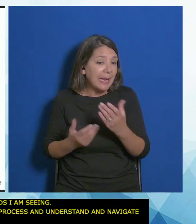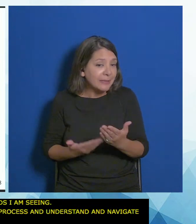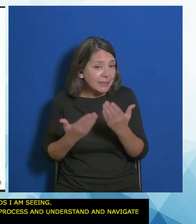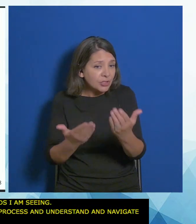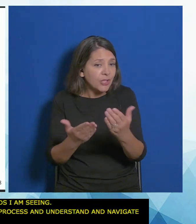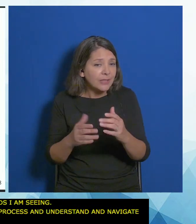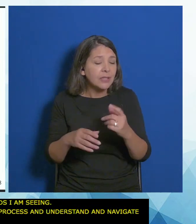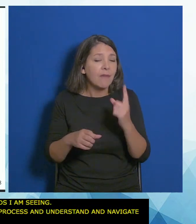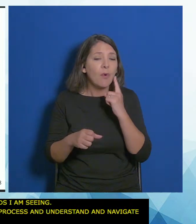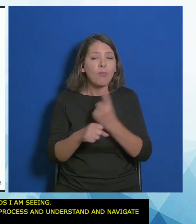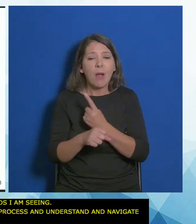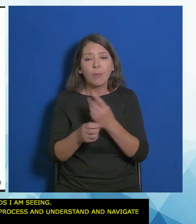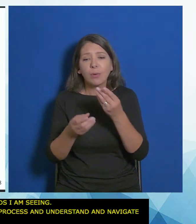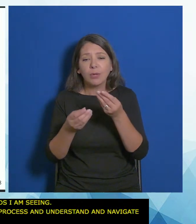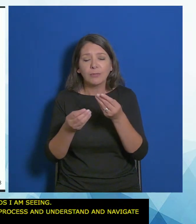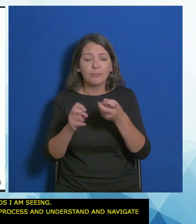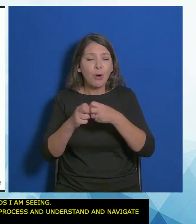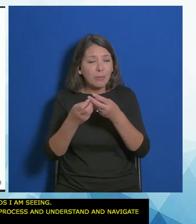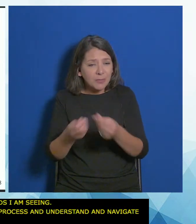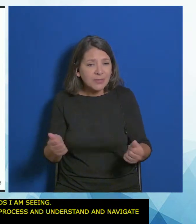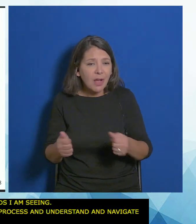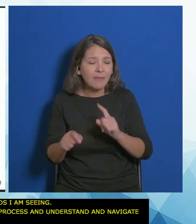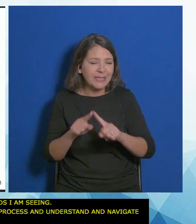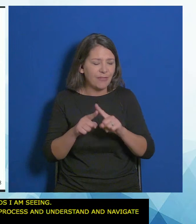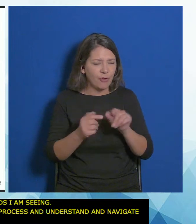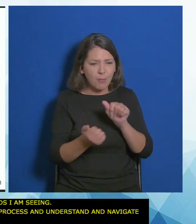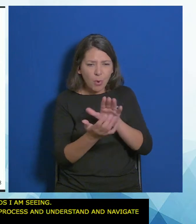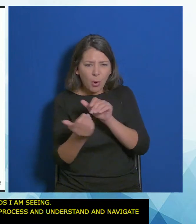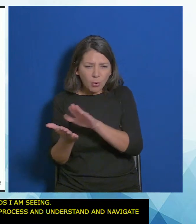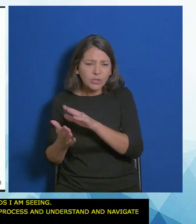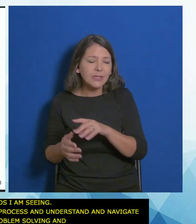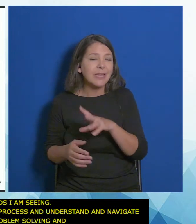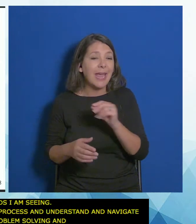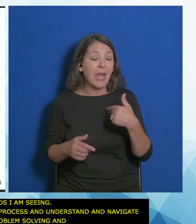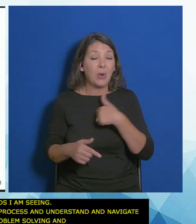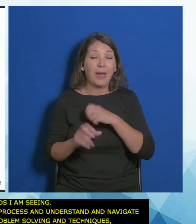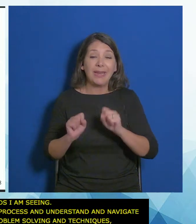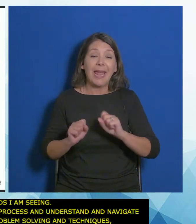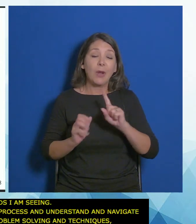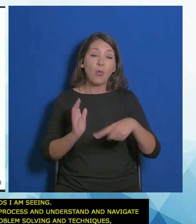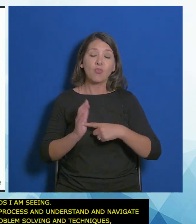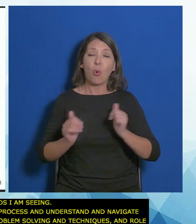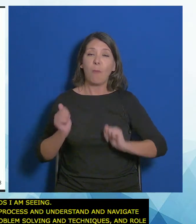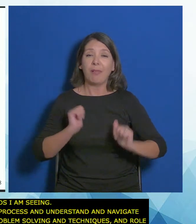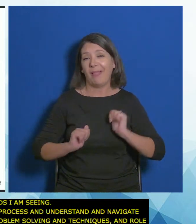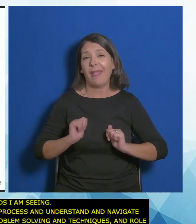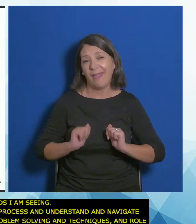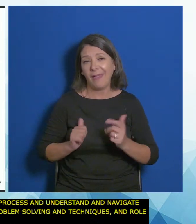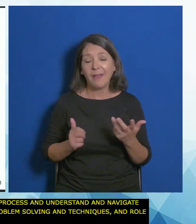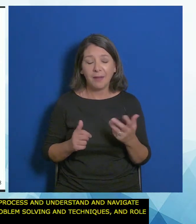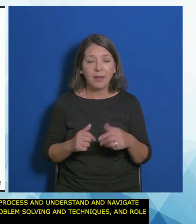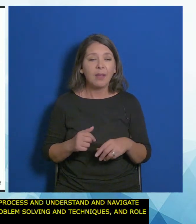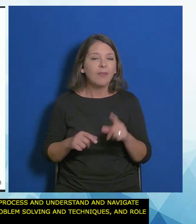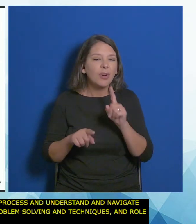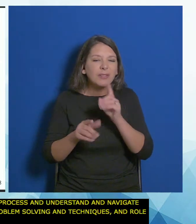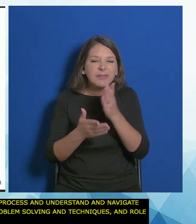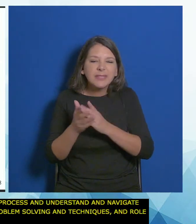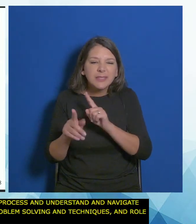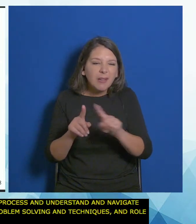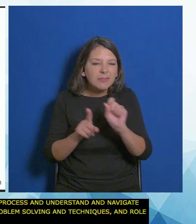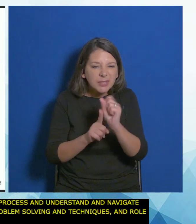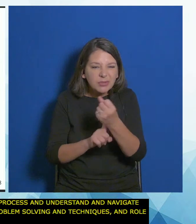problem solving and techniques, and then role-playing difficult conversations and serving